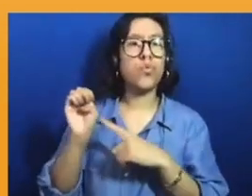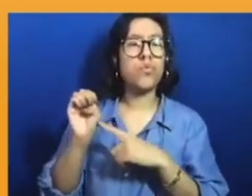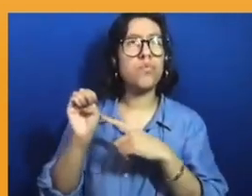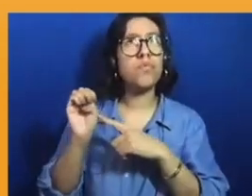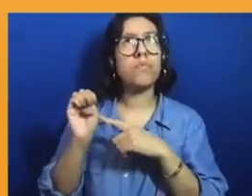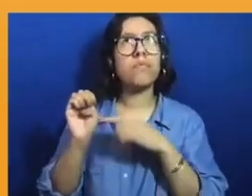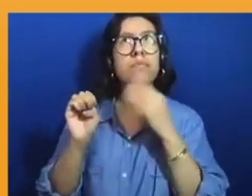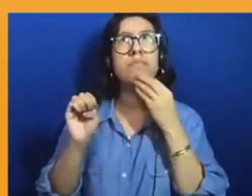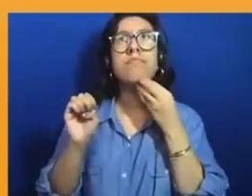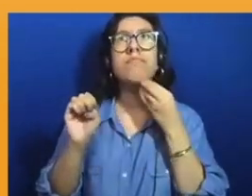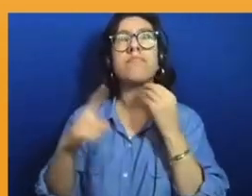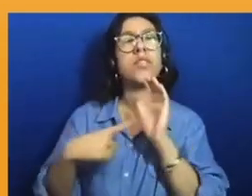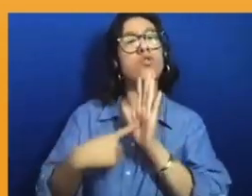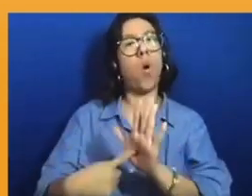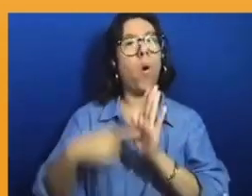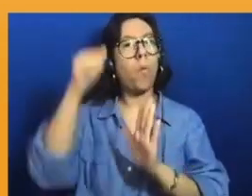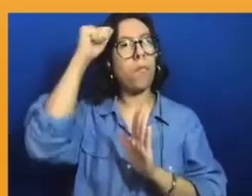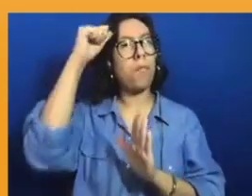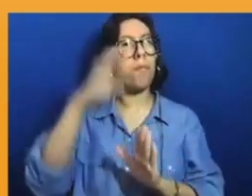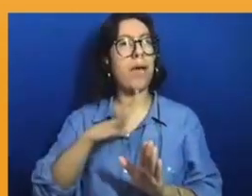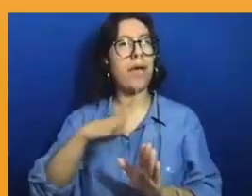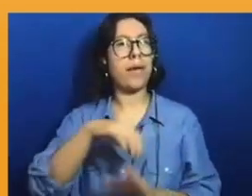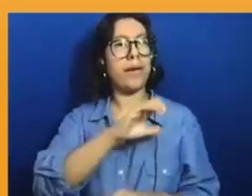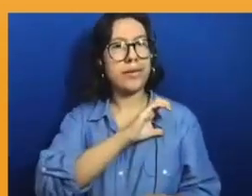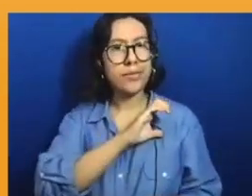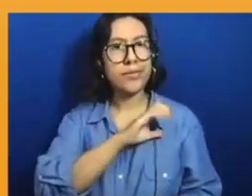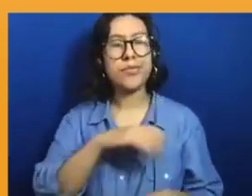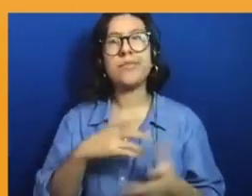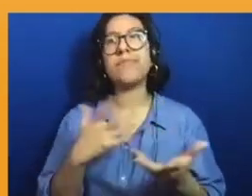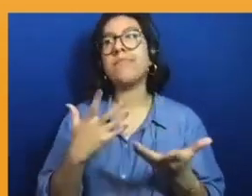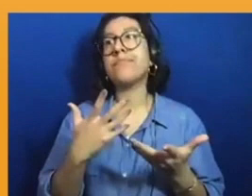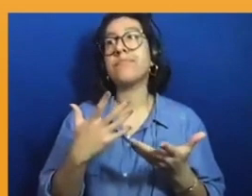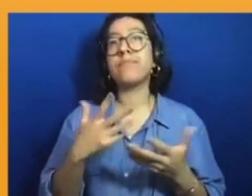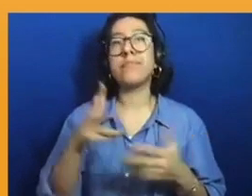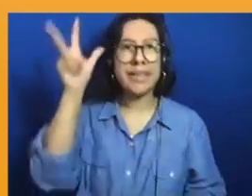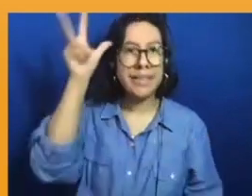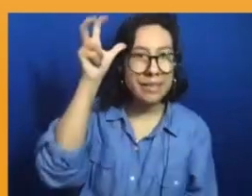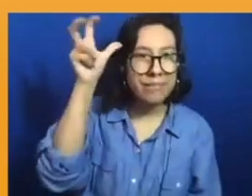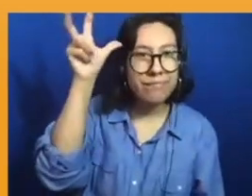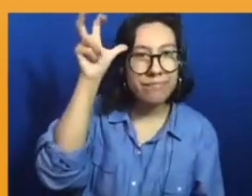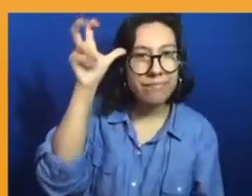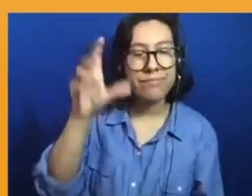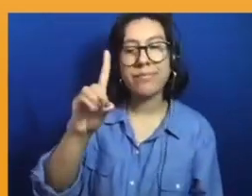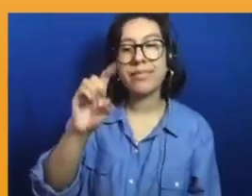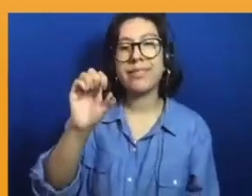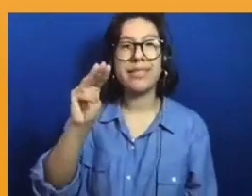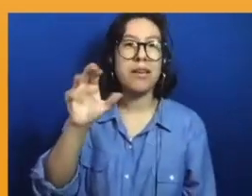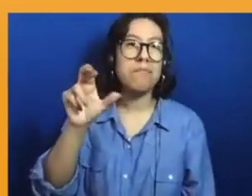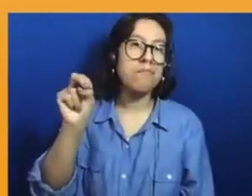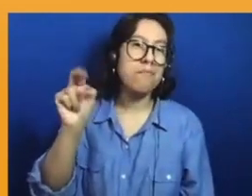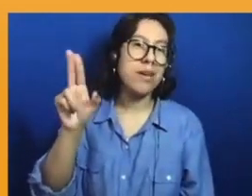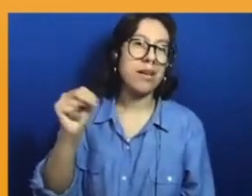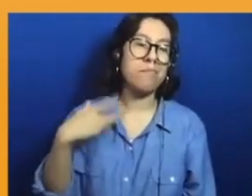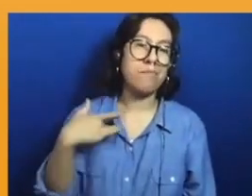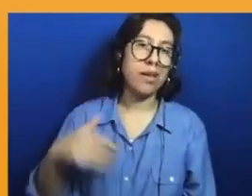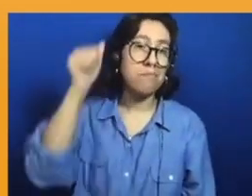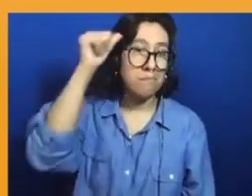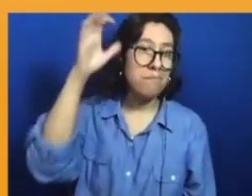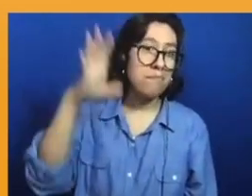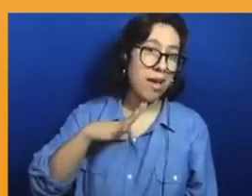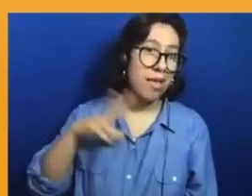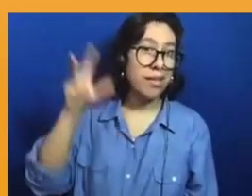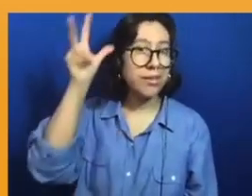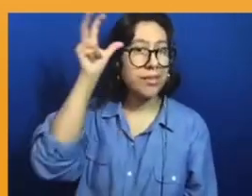when I'm portraying a male character, whether it's, you know, a demon, normally demons are male in the Indian